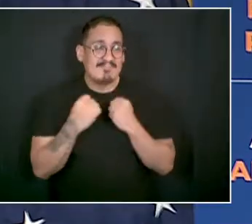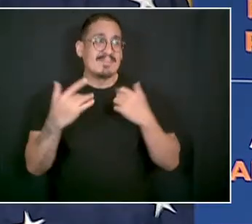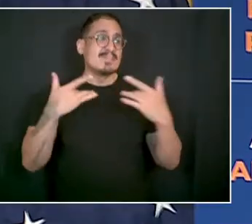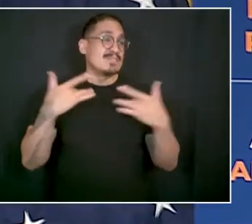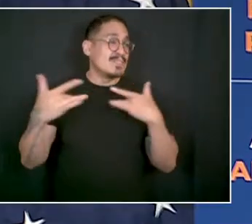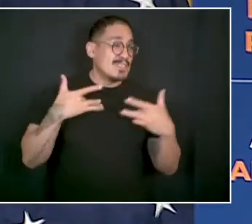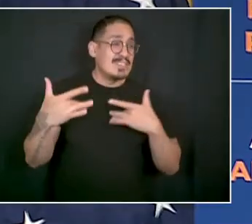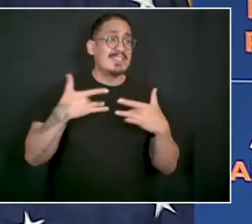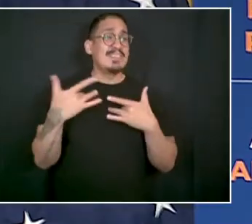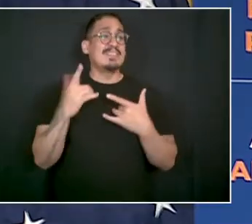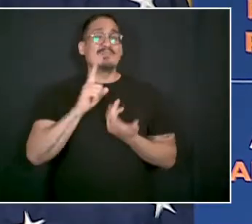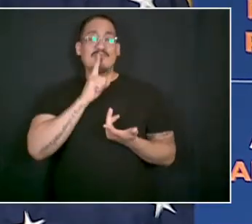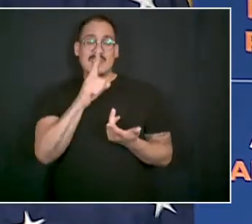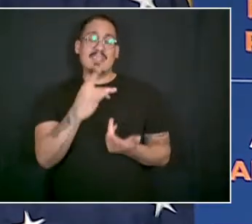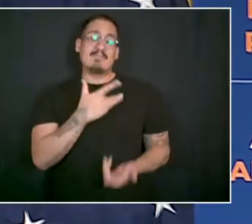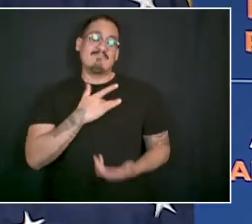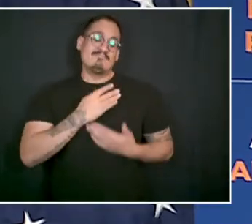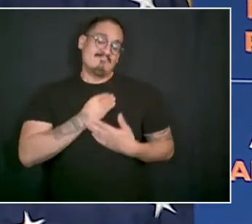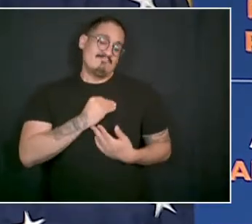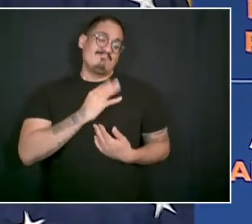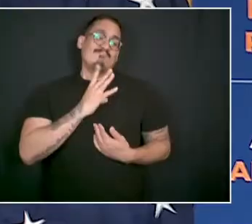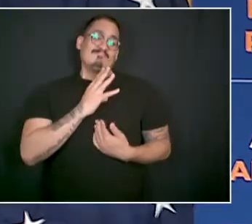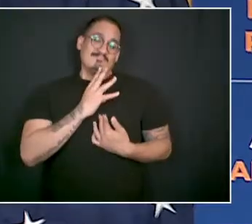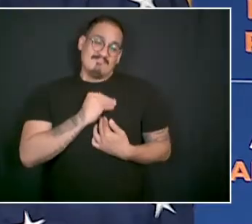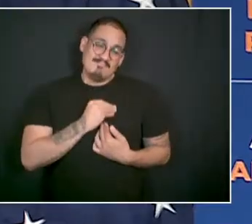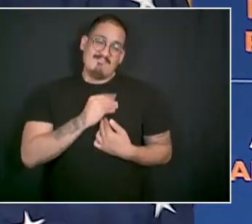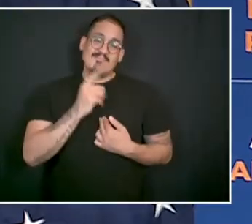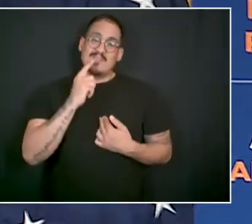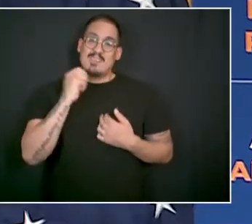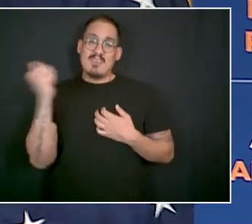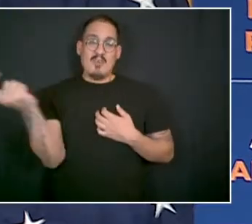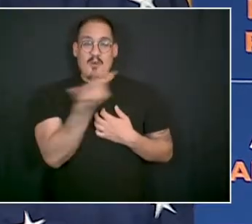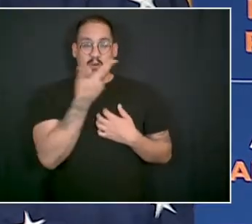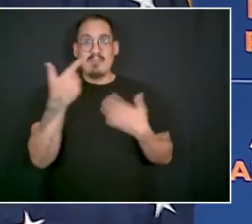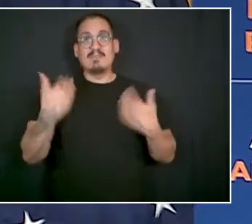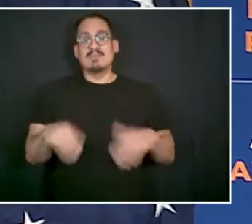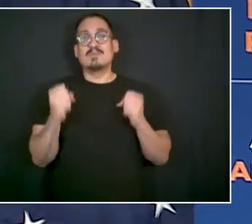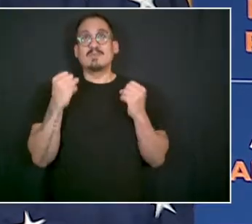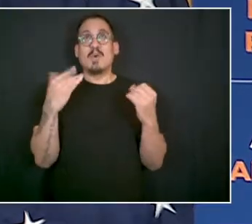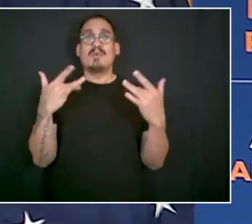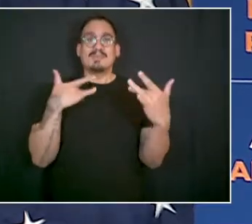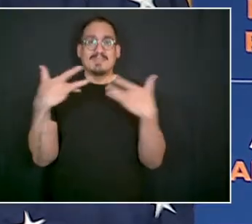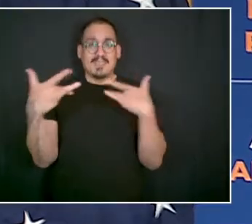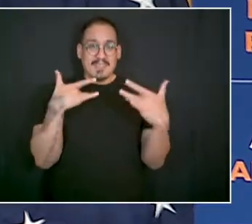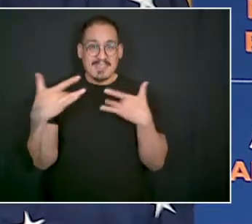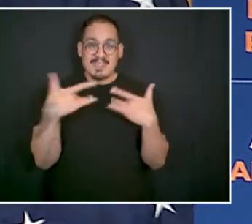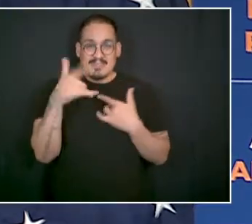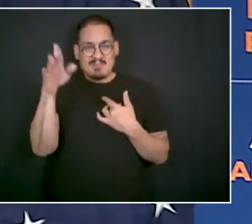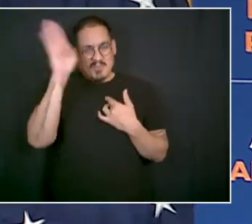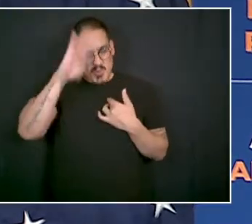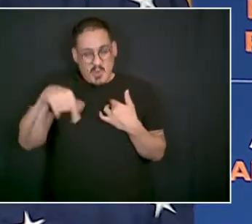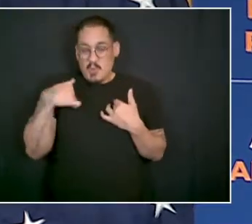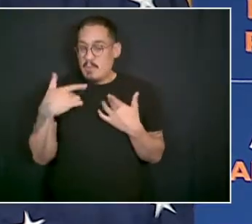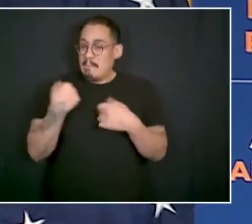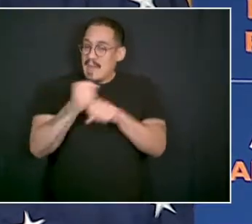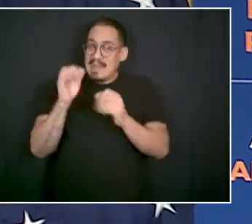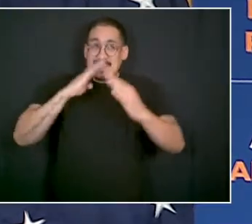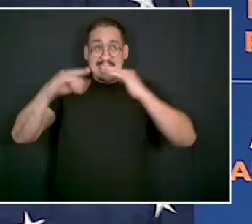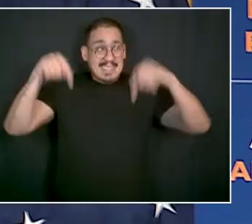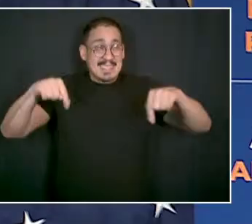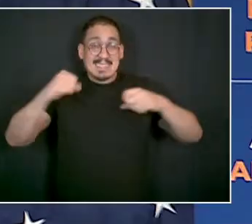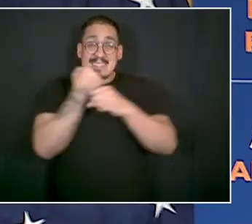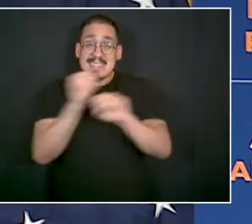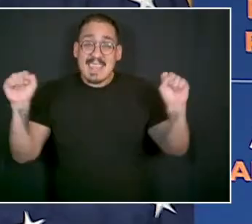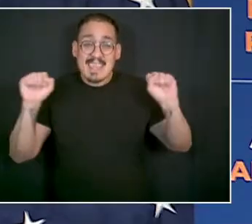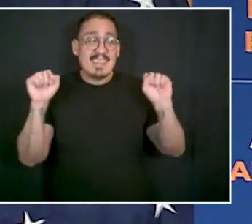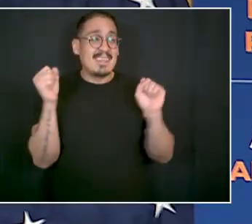really warms my heart that all of you are so concerned. I'm making your city safe. I'm bringing back tourism. I'm